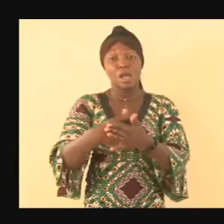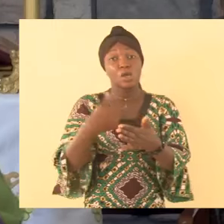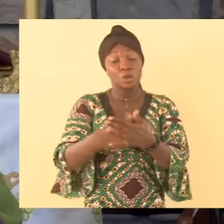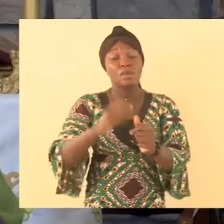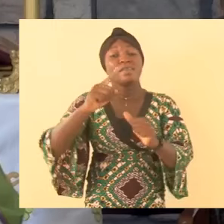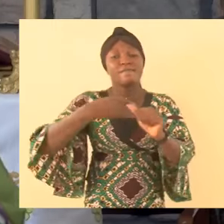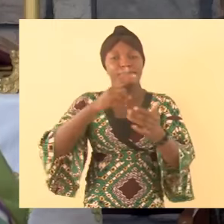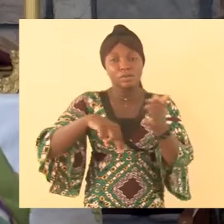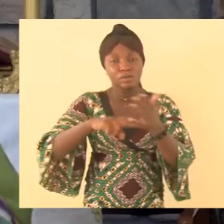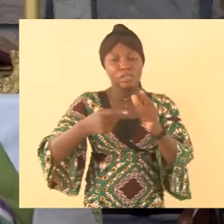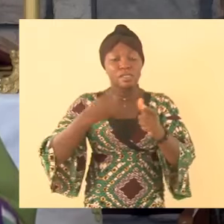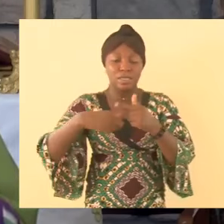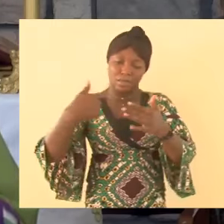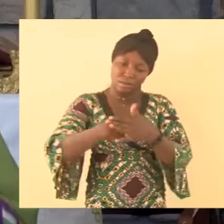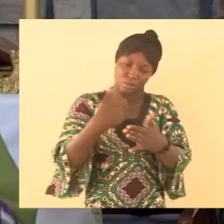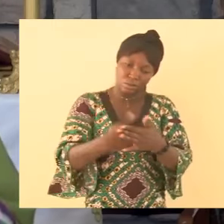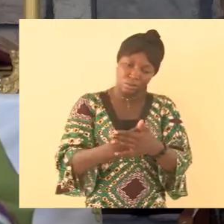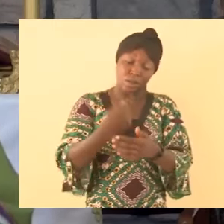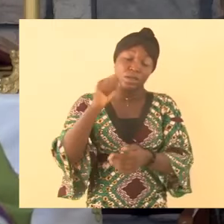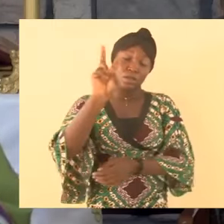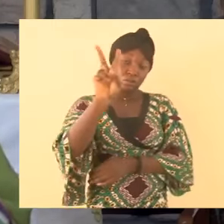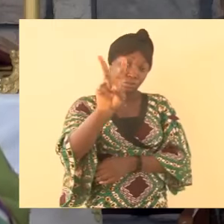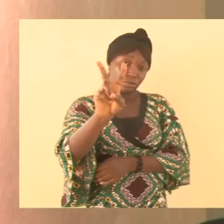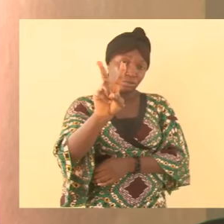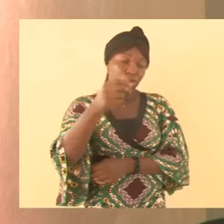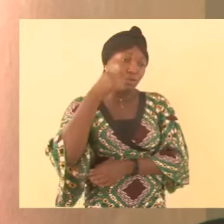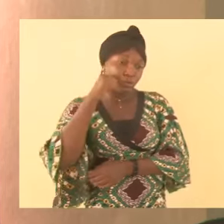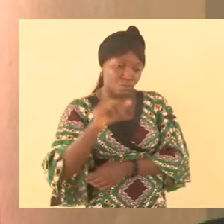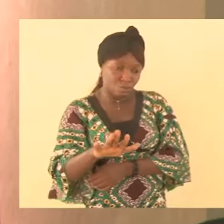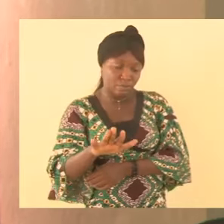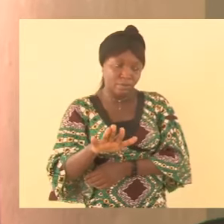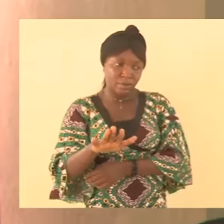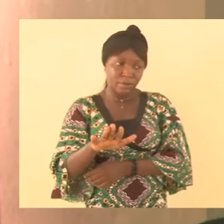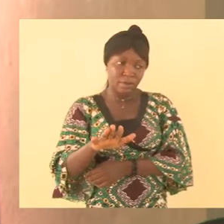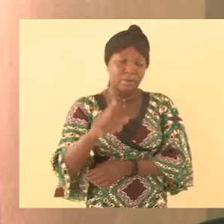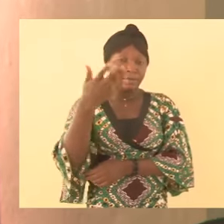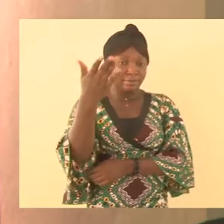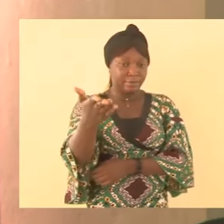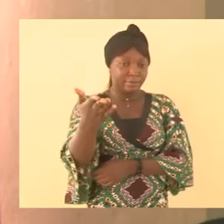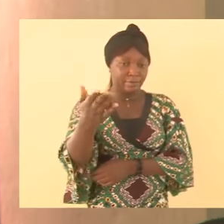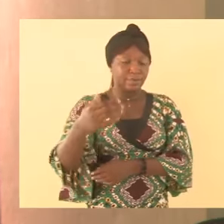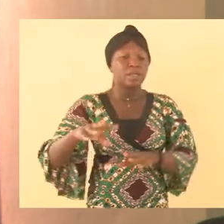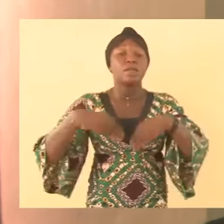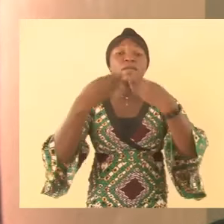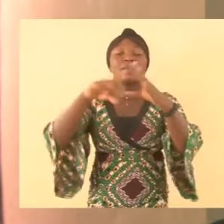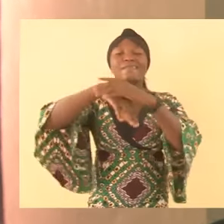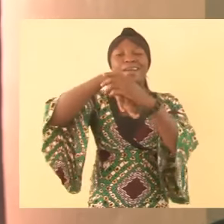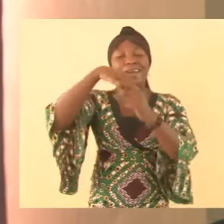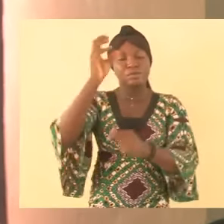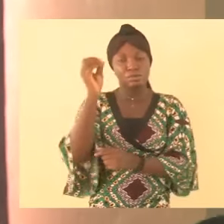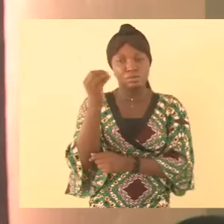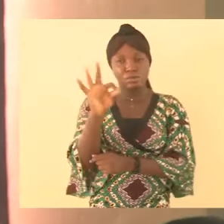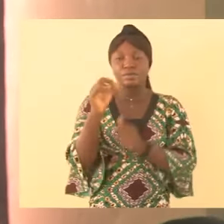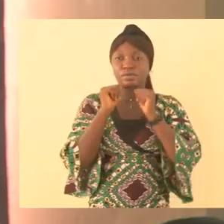the gospel, the first reading and then the gospel. The two women there, they gave out